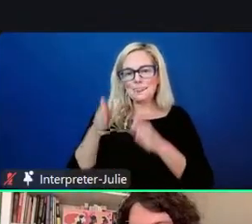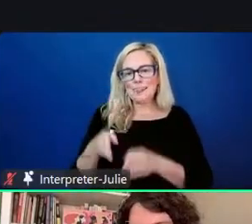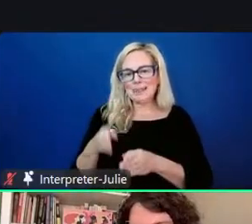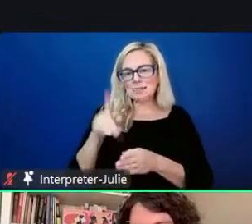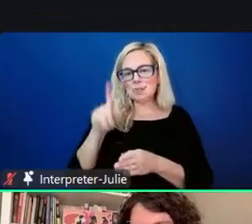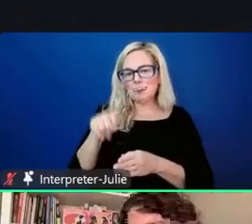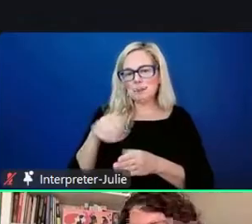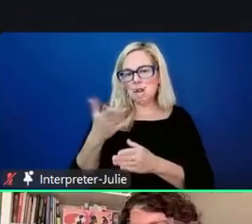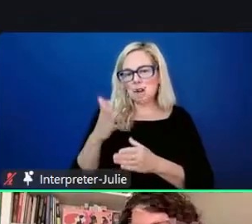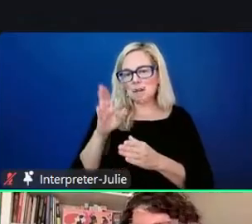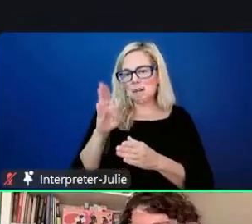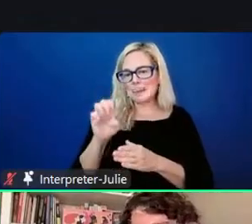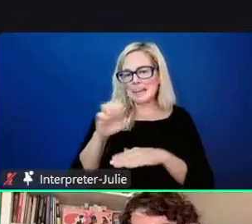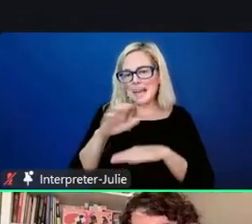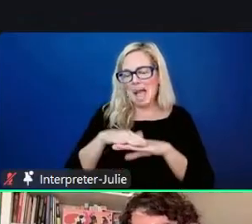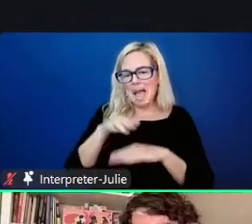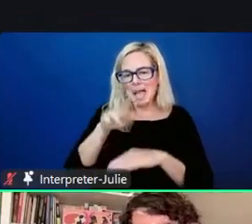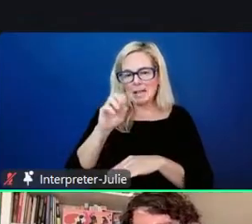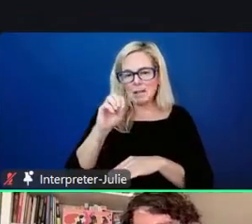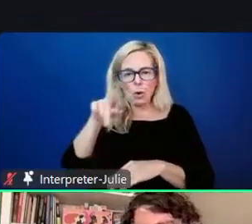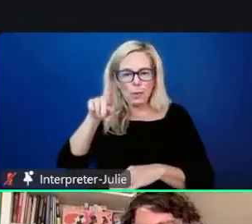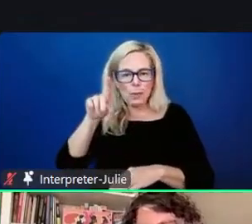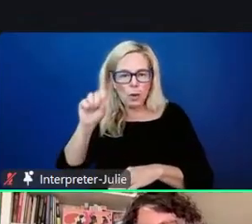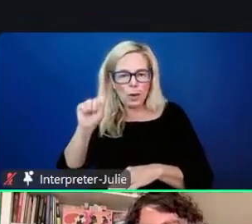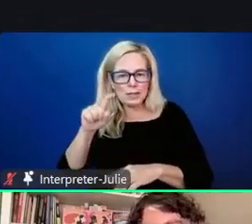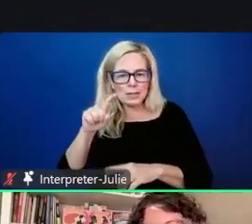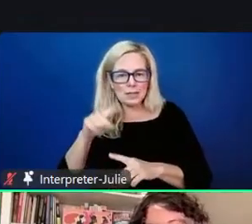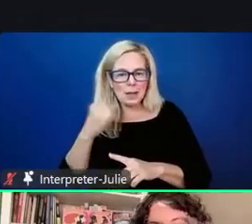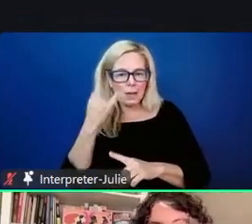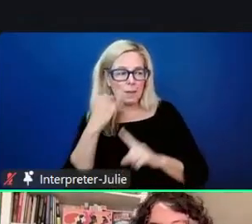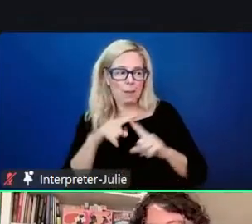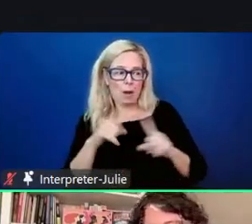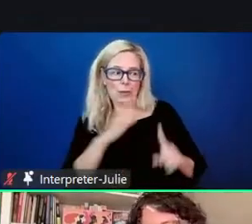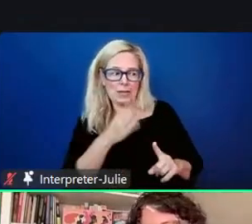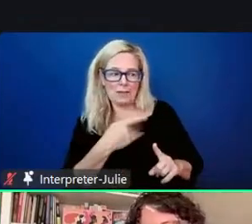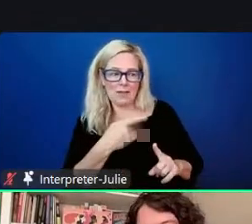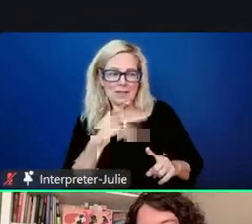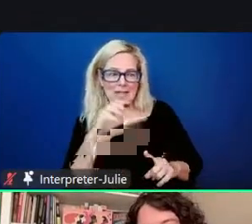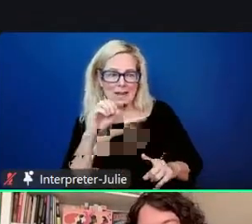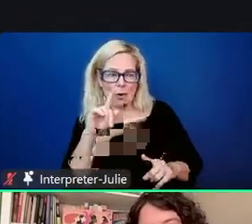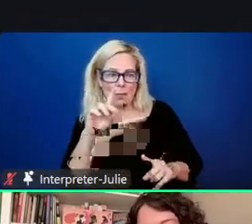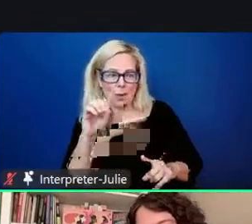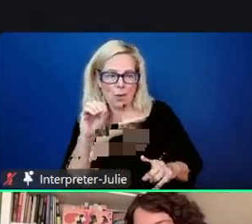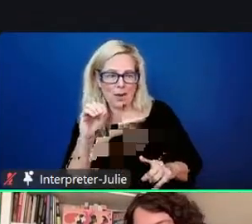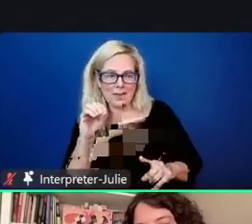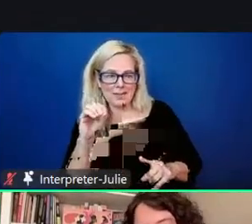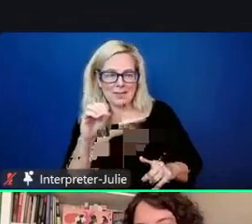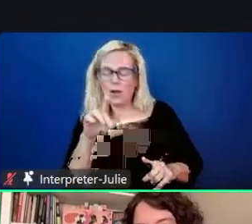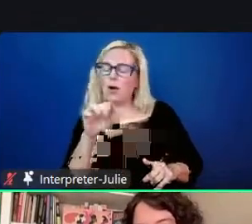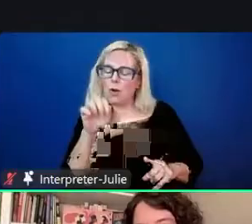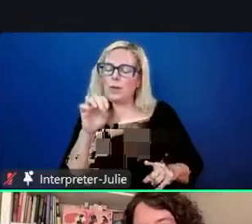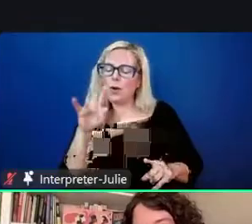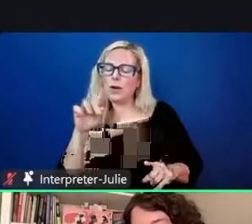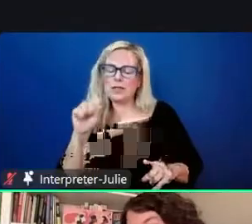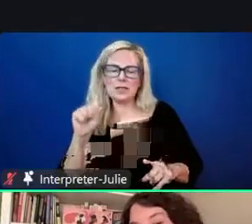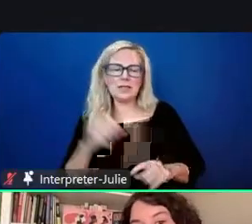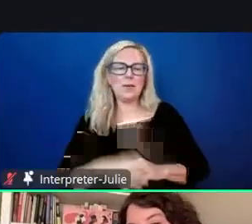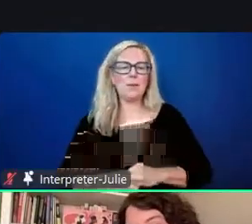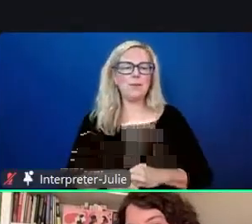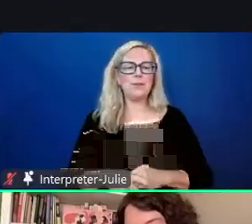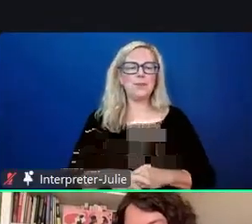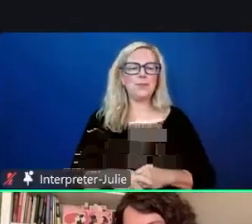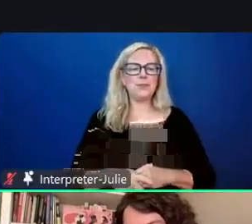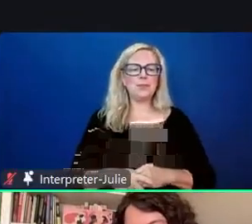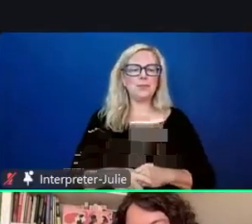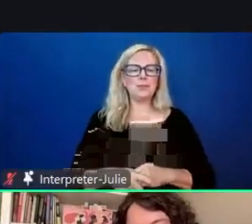they have an amputation, although we had made no mention of opioids. In hypertension management, we saw this same theme of